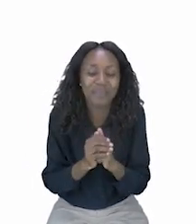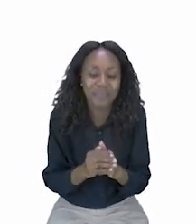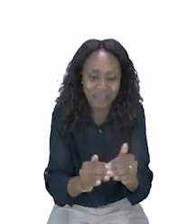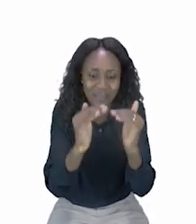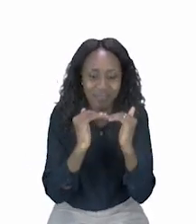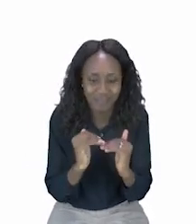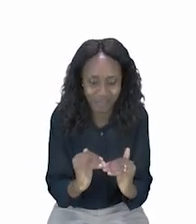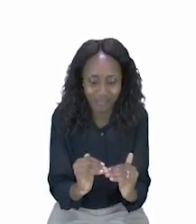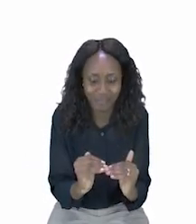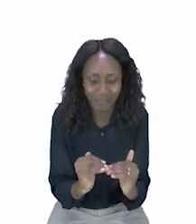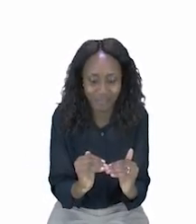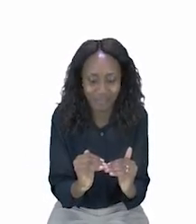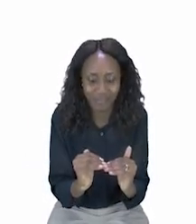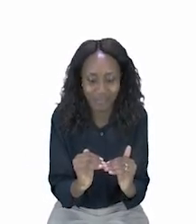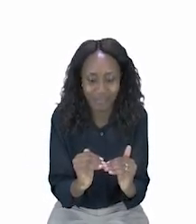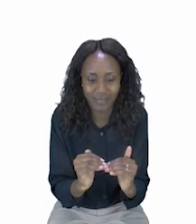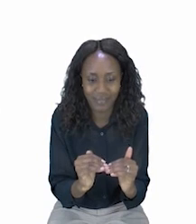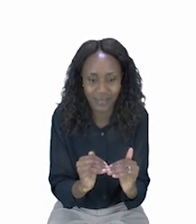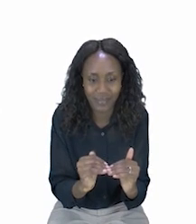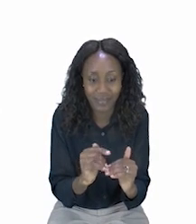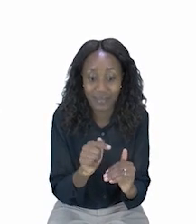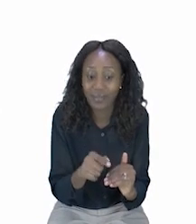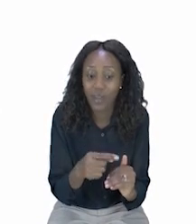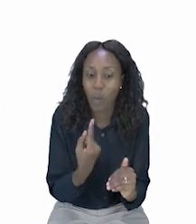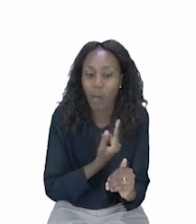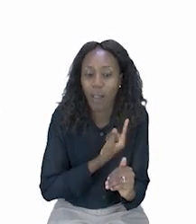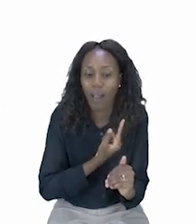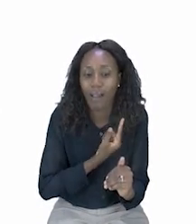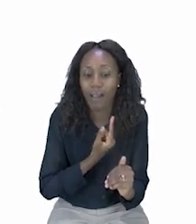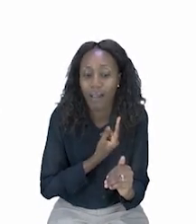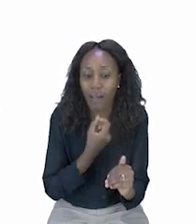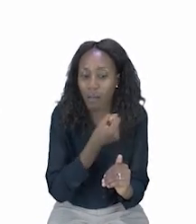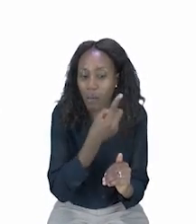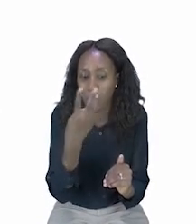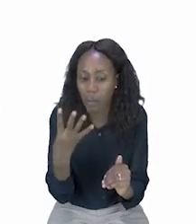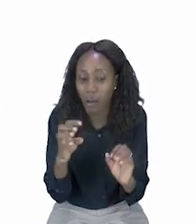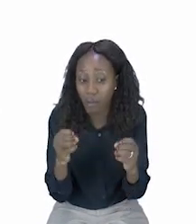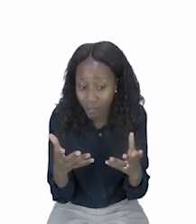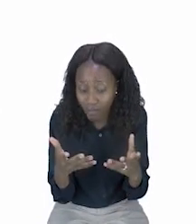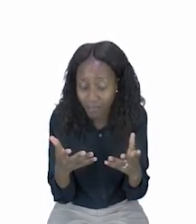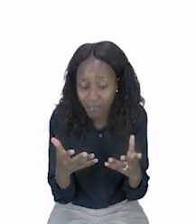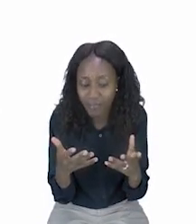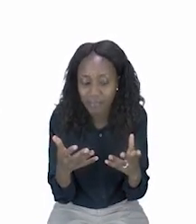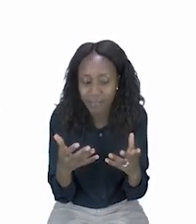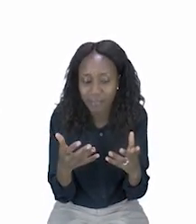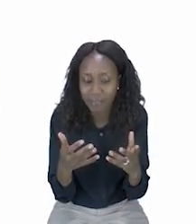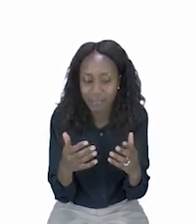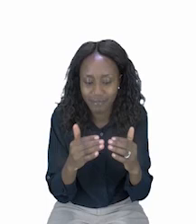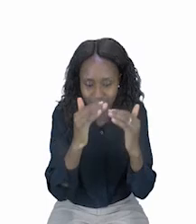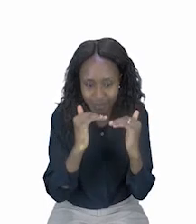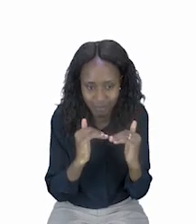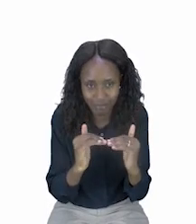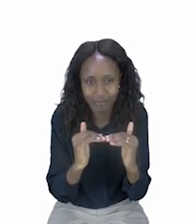to the next one, because this one you are going to count by yourself. The next shape that we